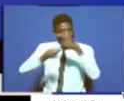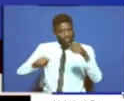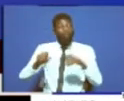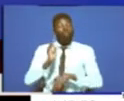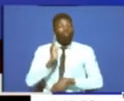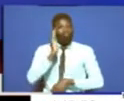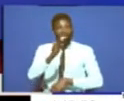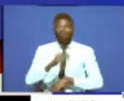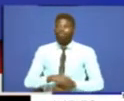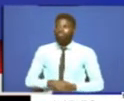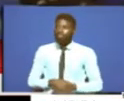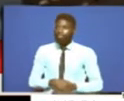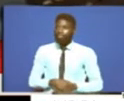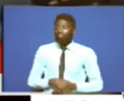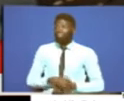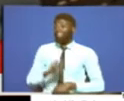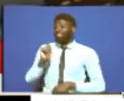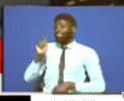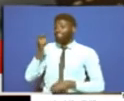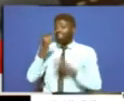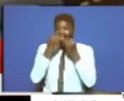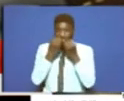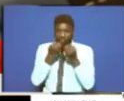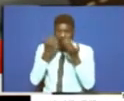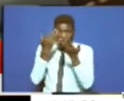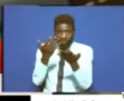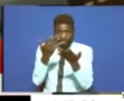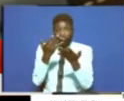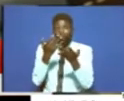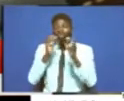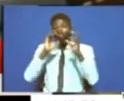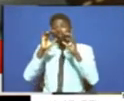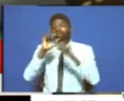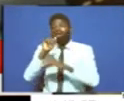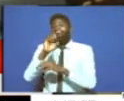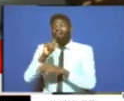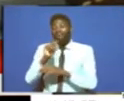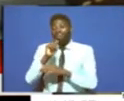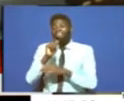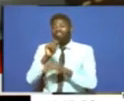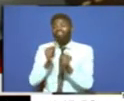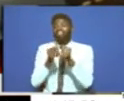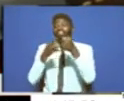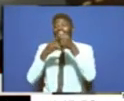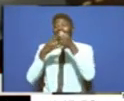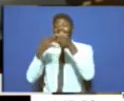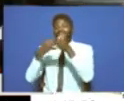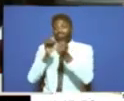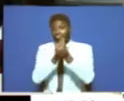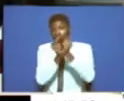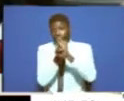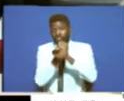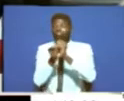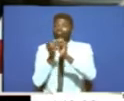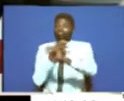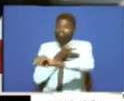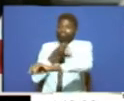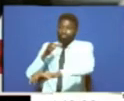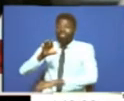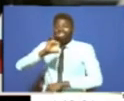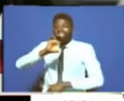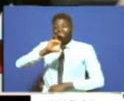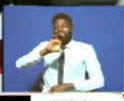The Kenya Information and Communication Act 1998, as amended, mandates the Communication Authority of Kenya, CA, to regulate